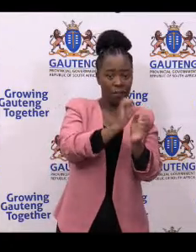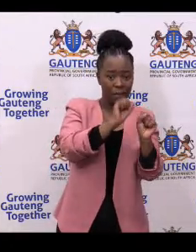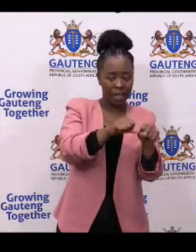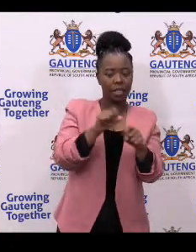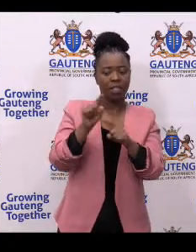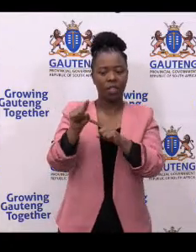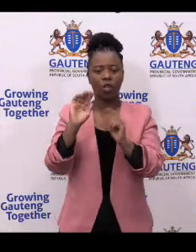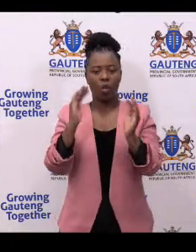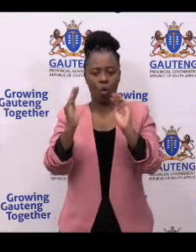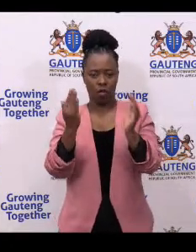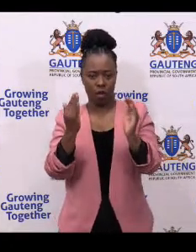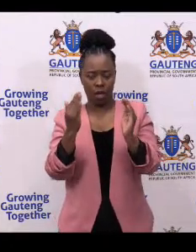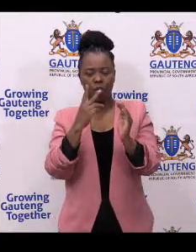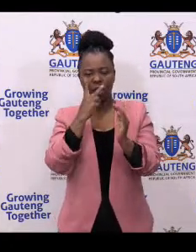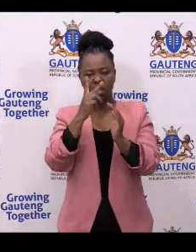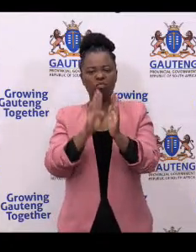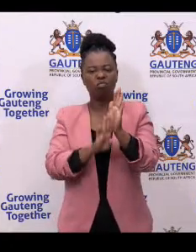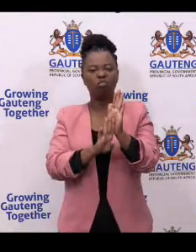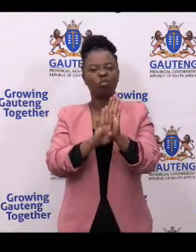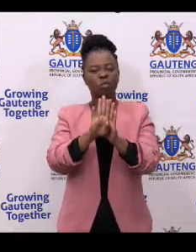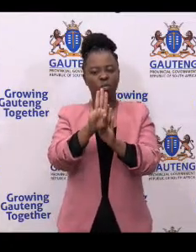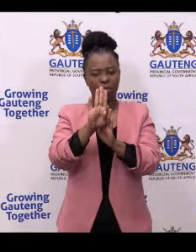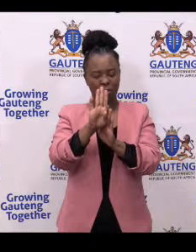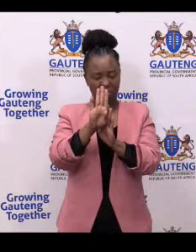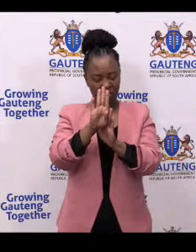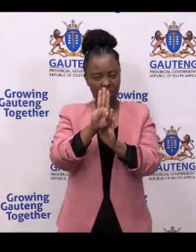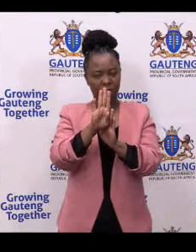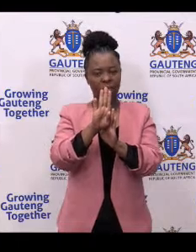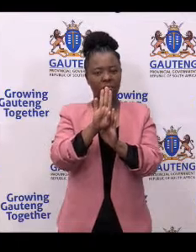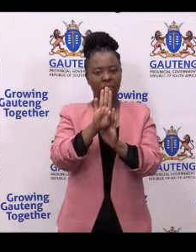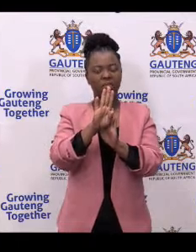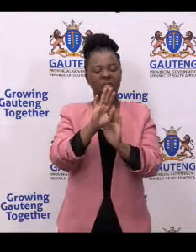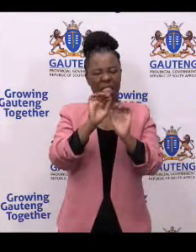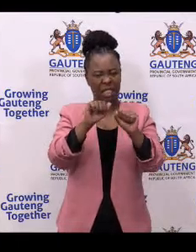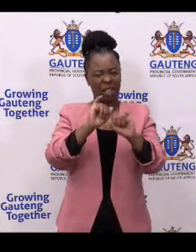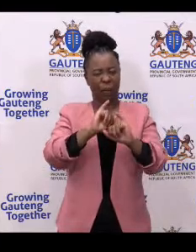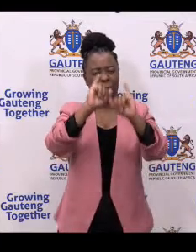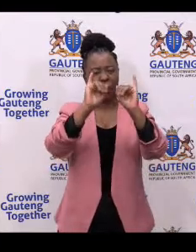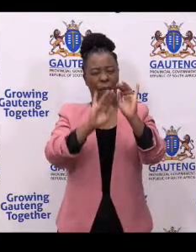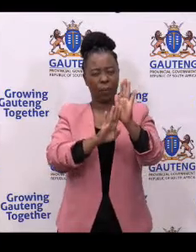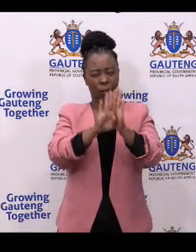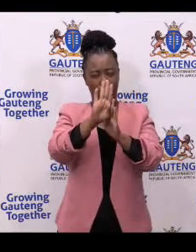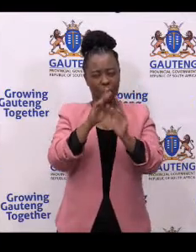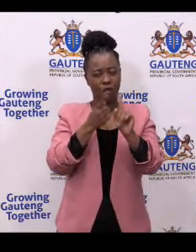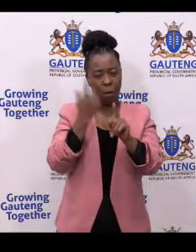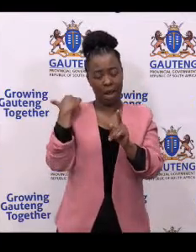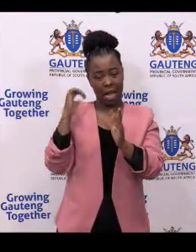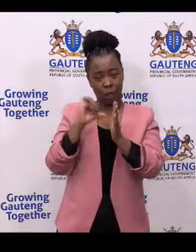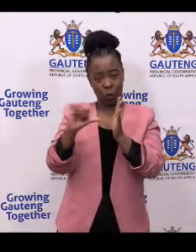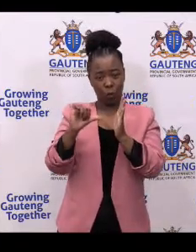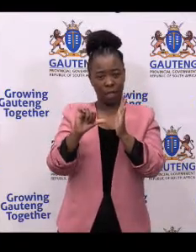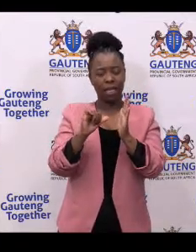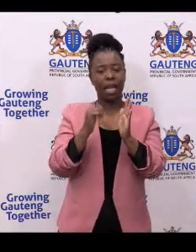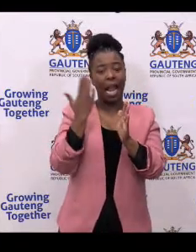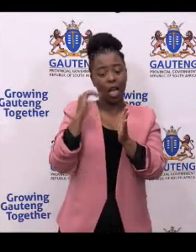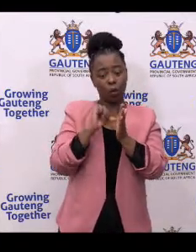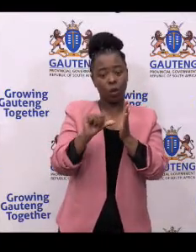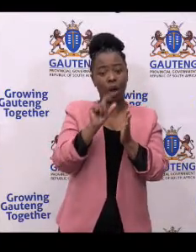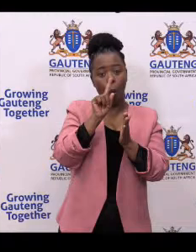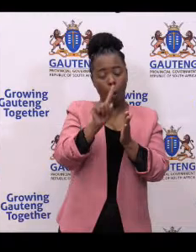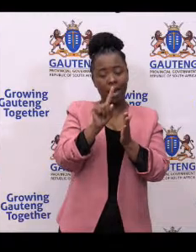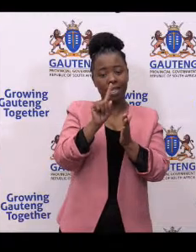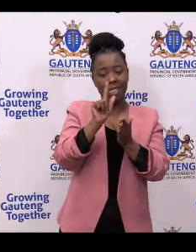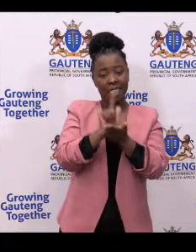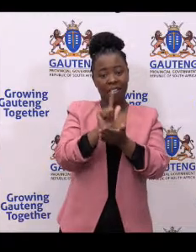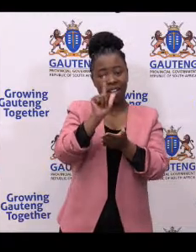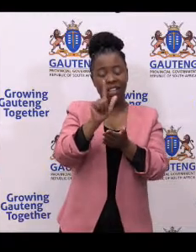our increase has been very drastically up from last week. Last week we were on